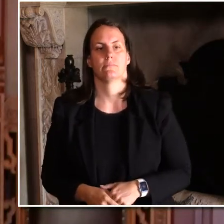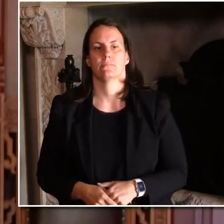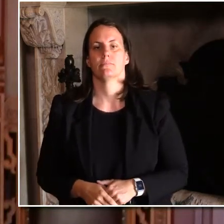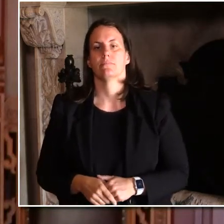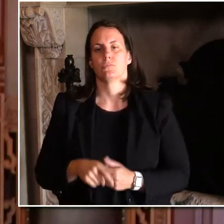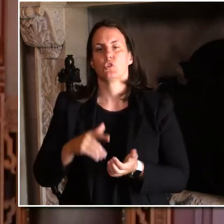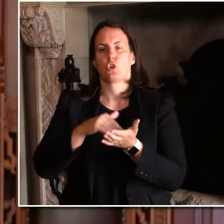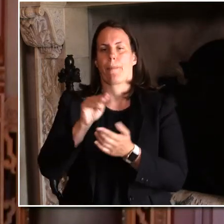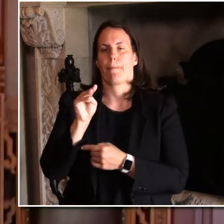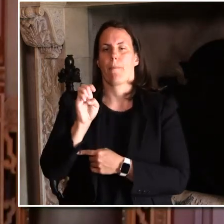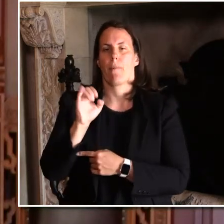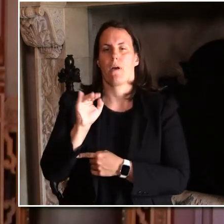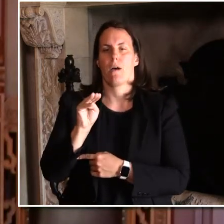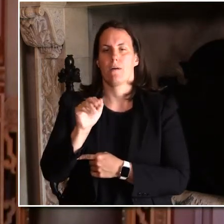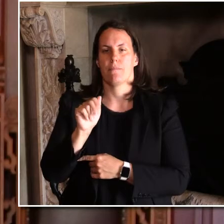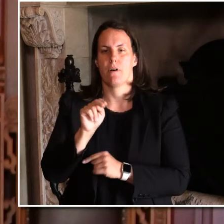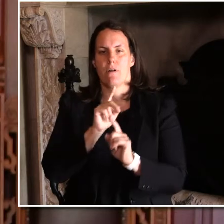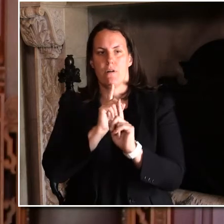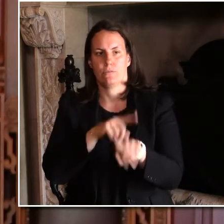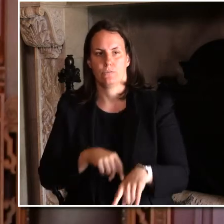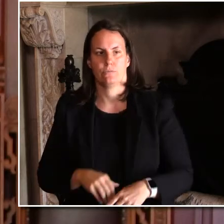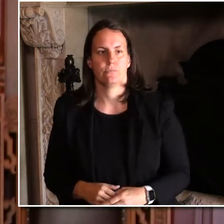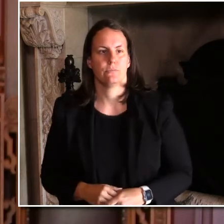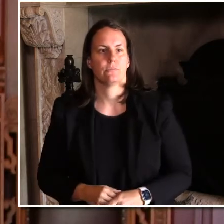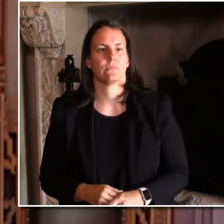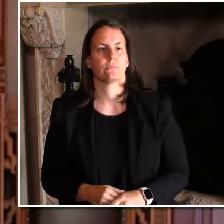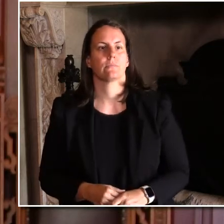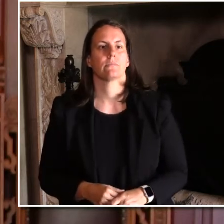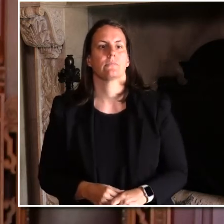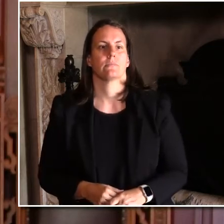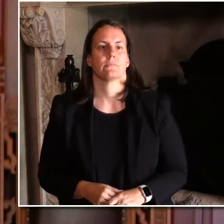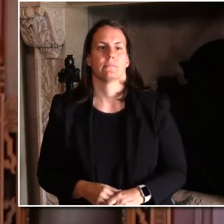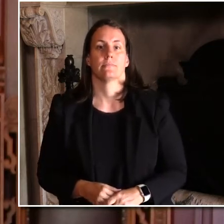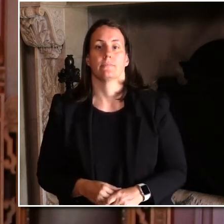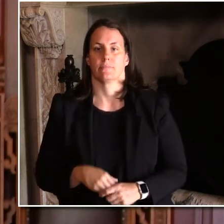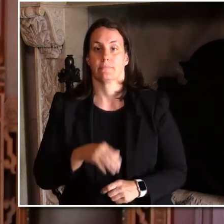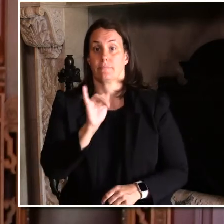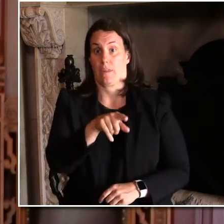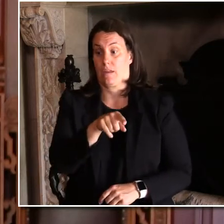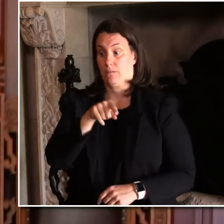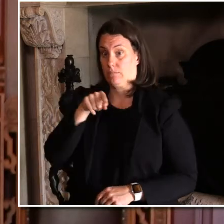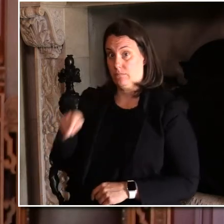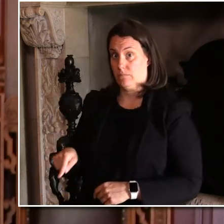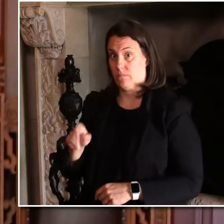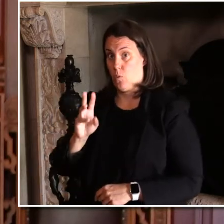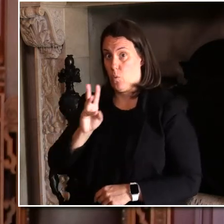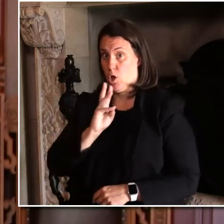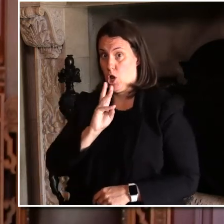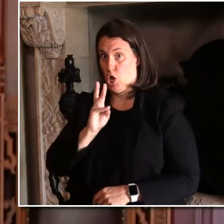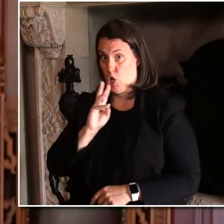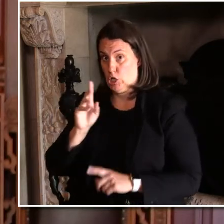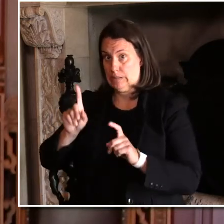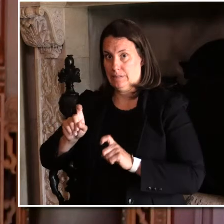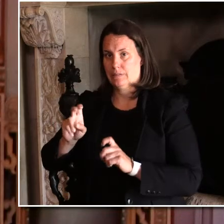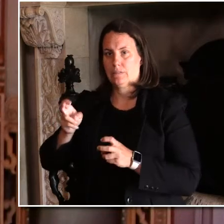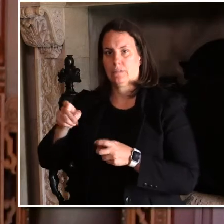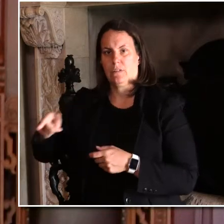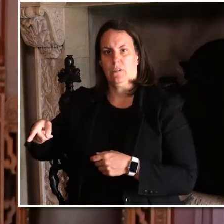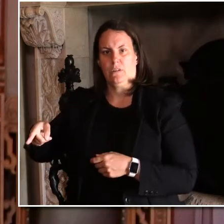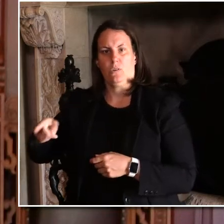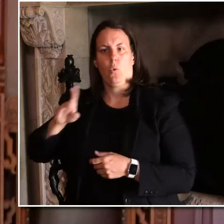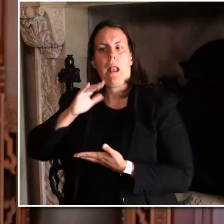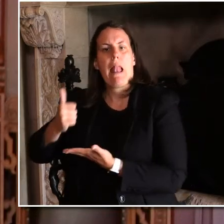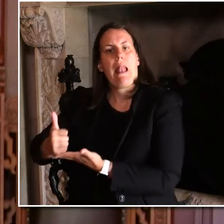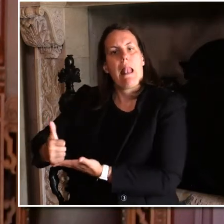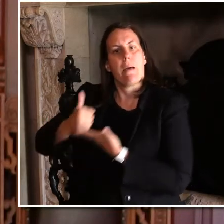testing wastewater is just a way to supplement what we're already doing. It's just another way to get a better sense of what transmission may be